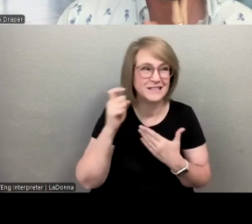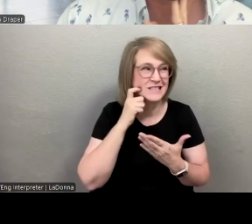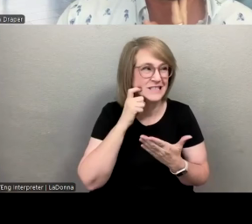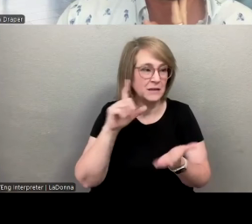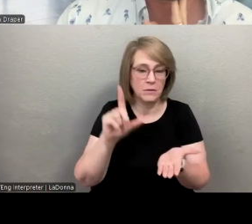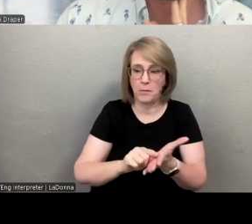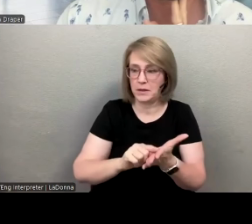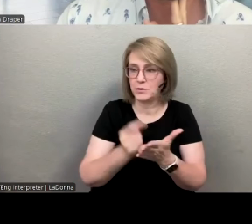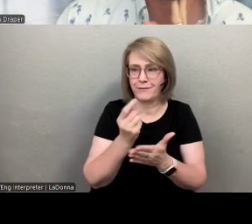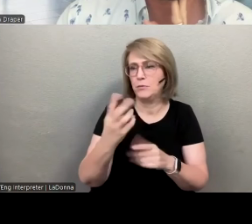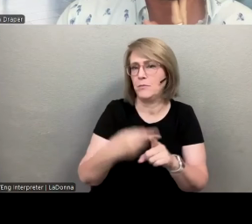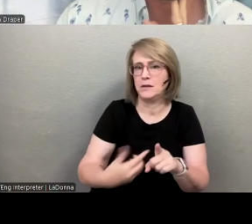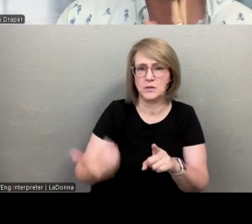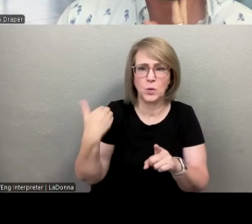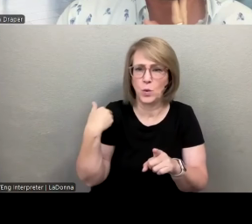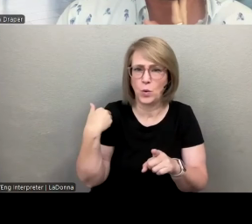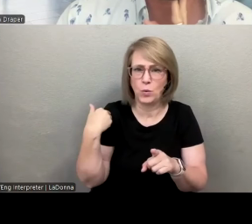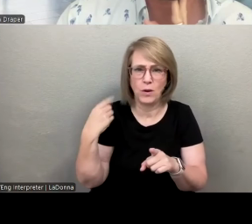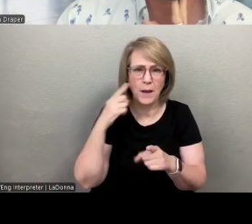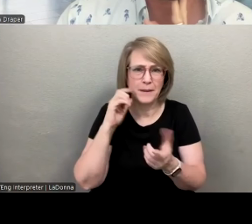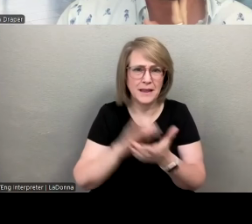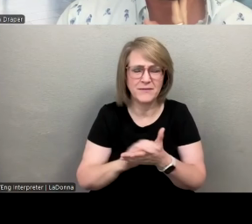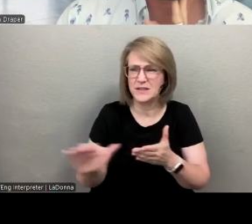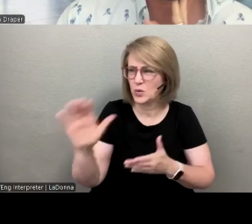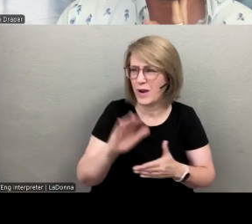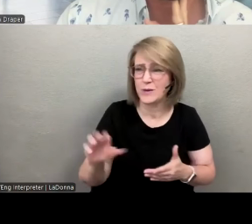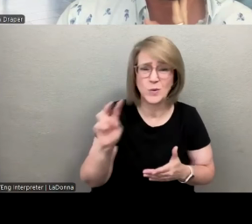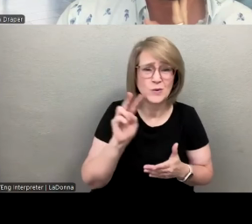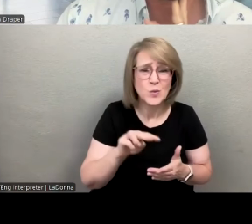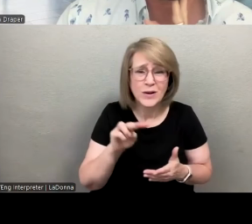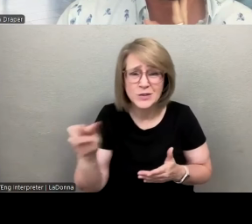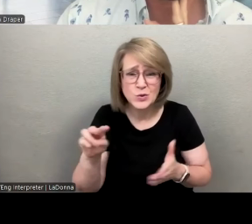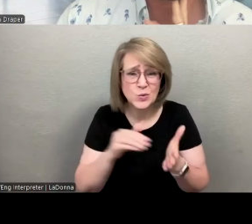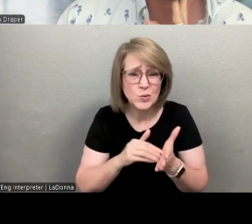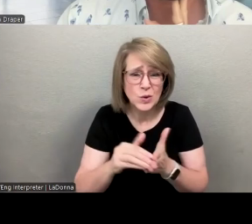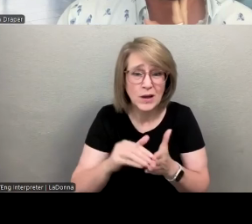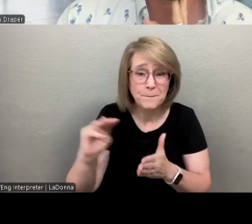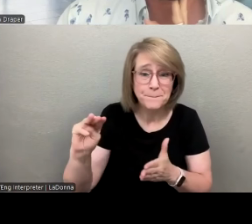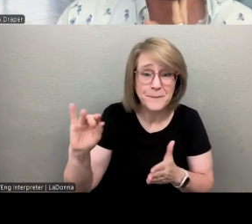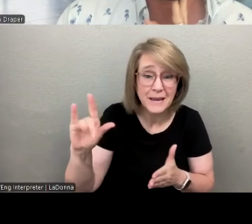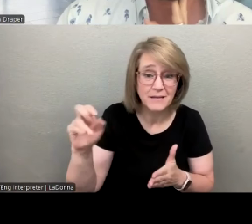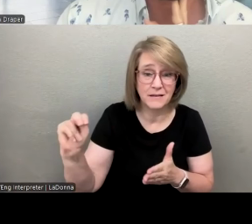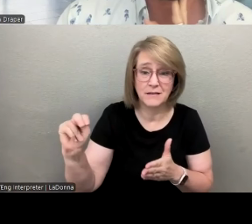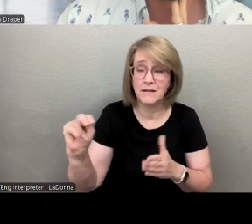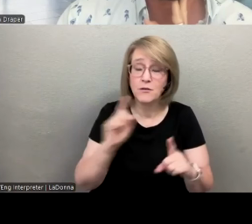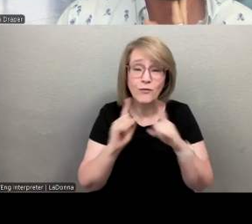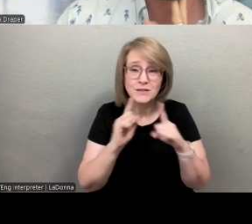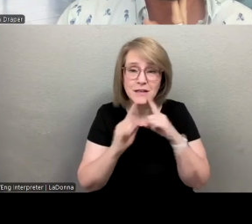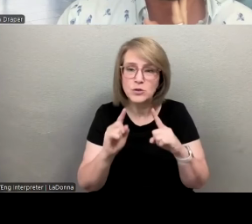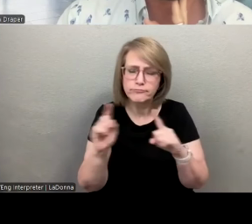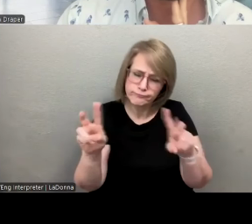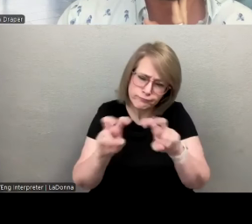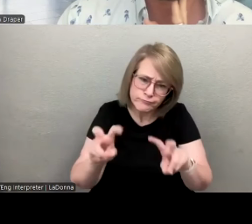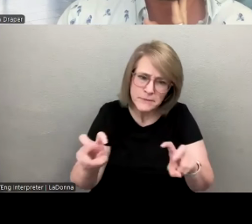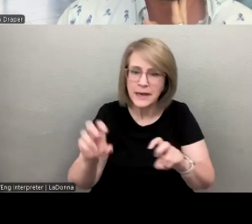ago that's looking at, I think we had around 22 million conversations in there where we were look at things like empathy and active listening and how